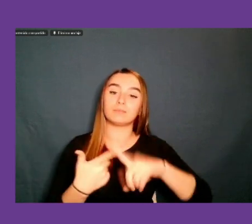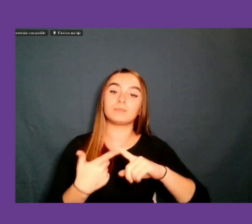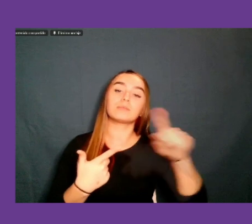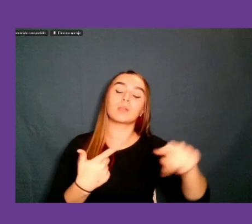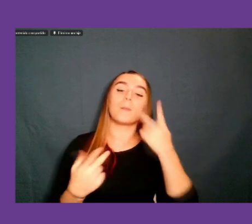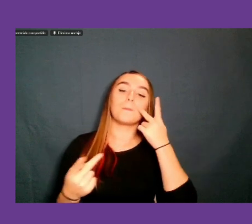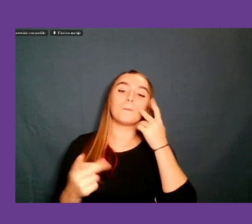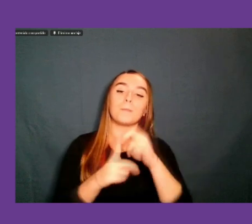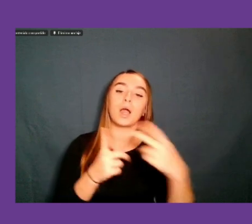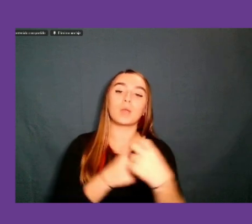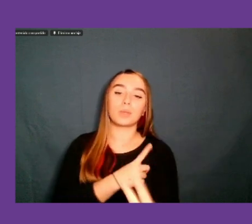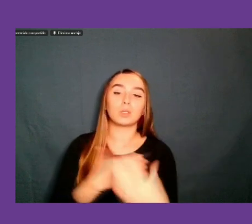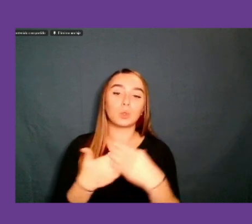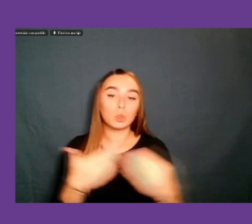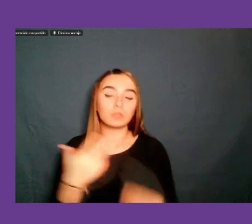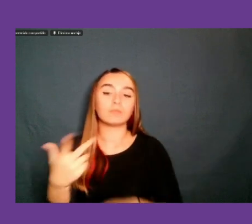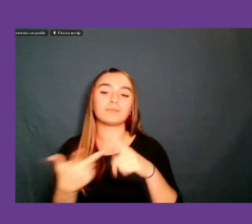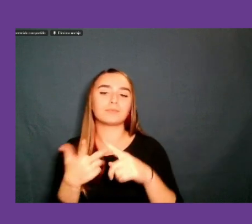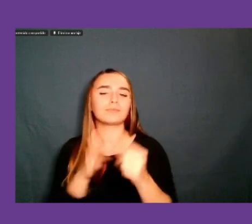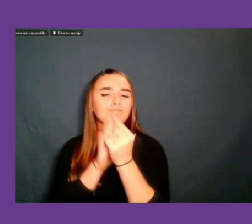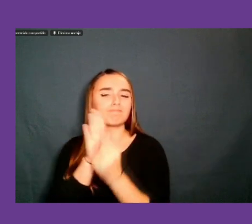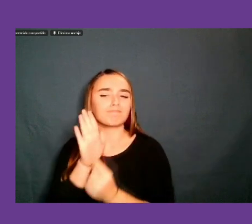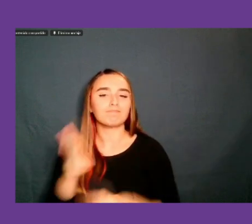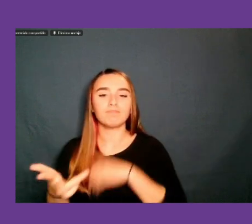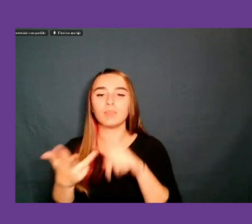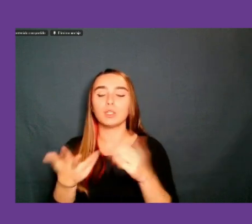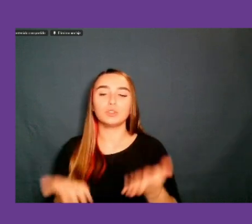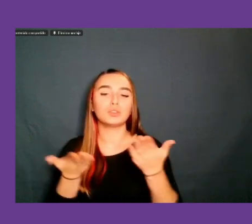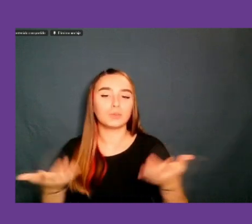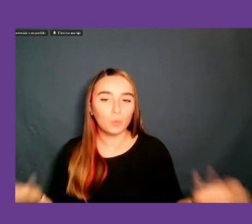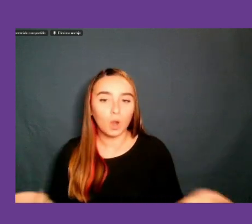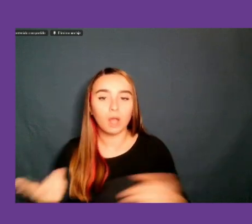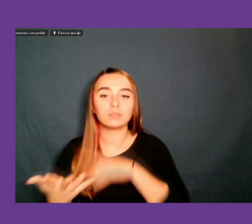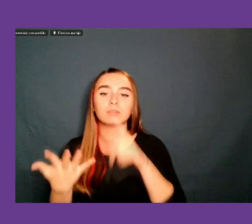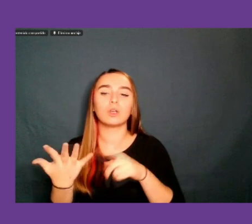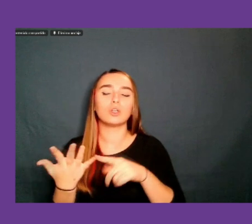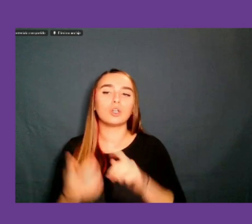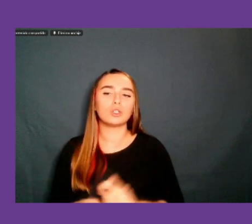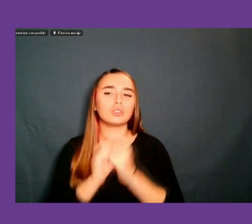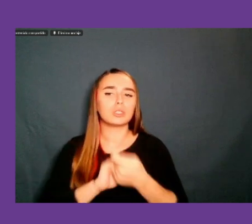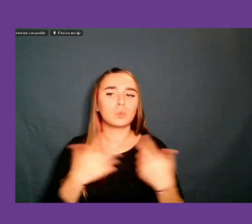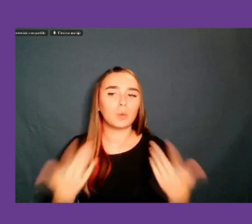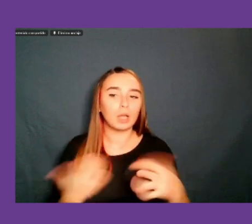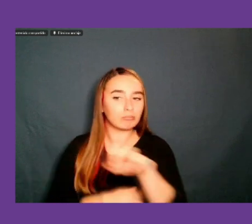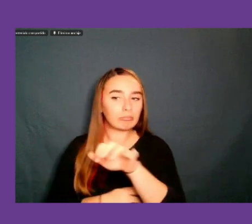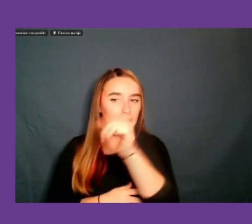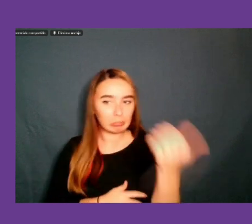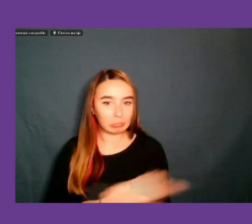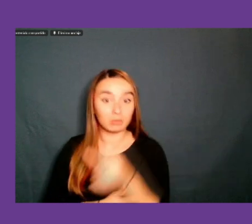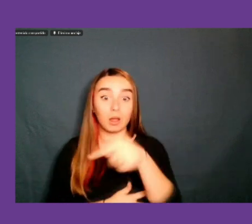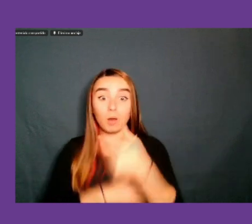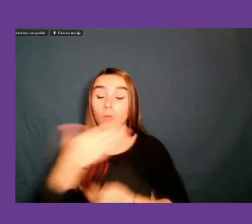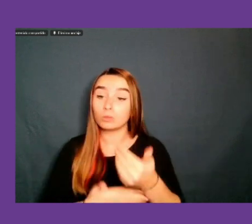the service, and what could we change, etc. So this is really a process and how we can manage